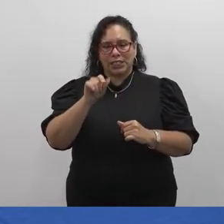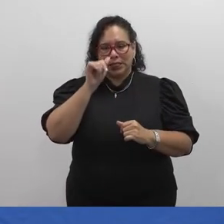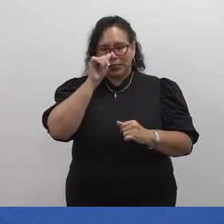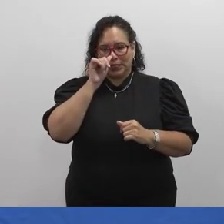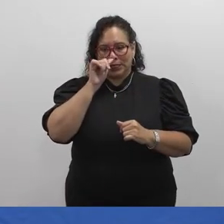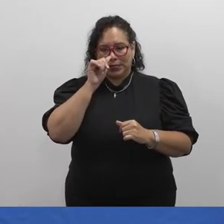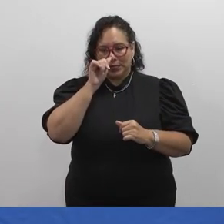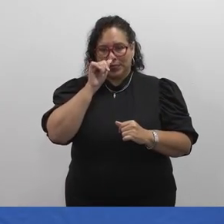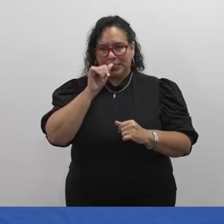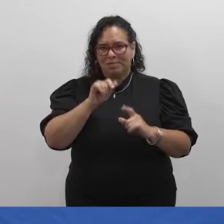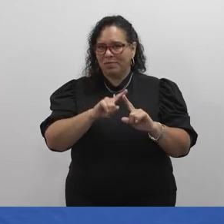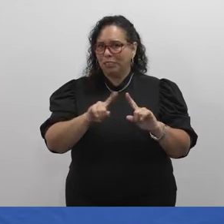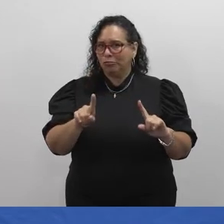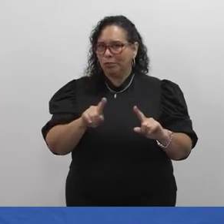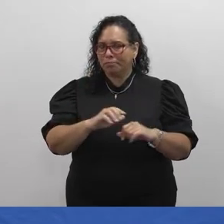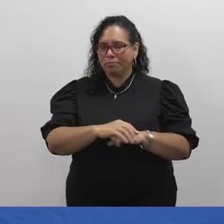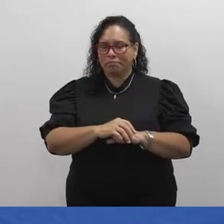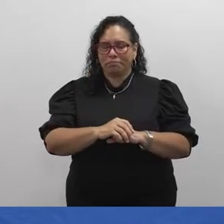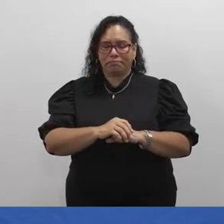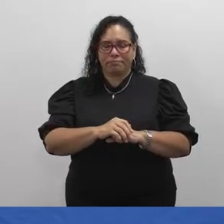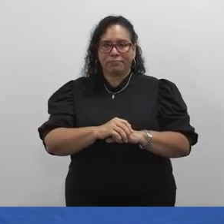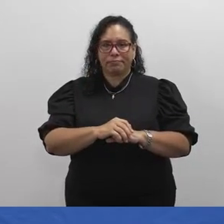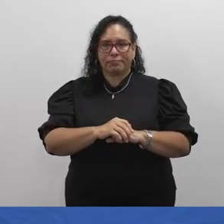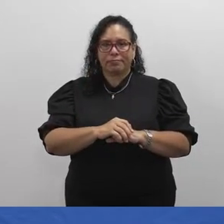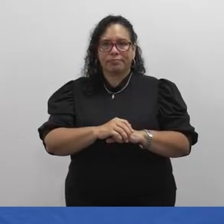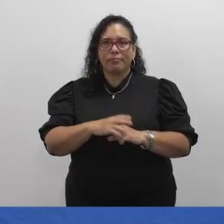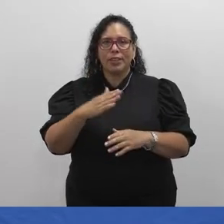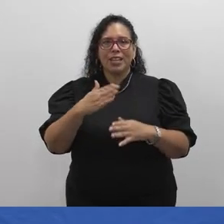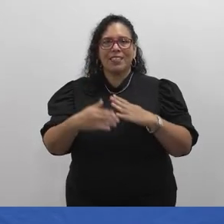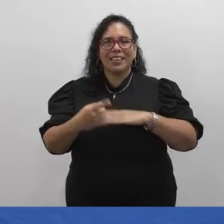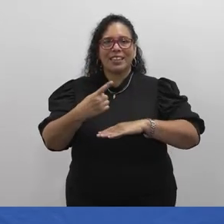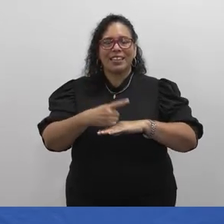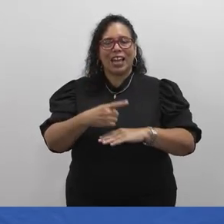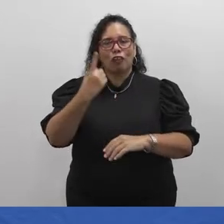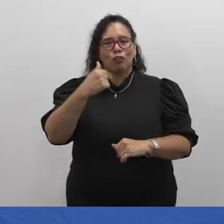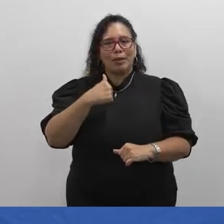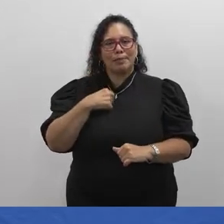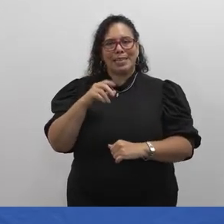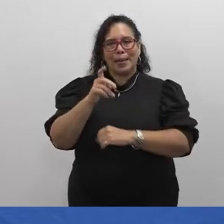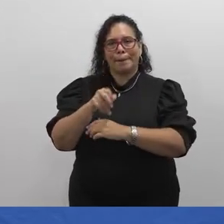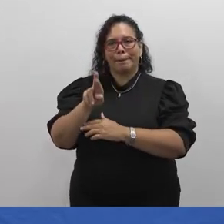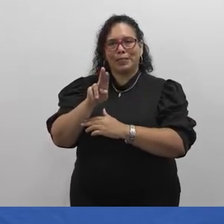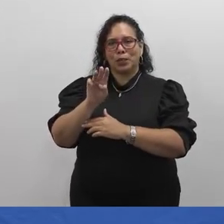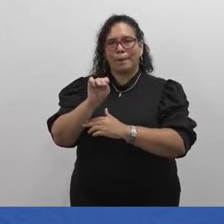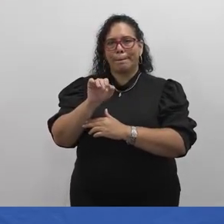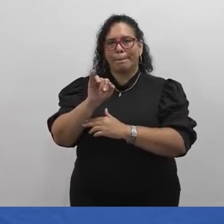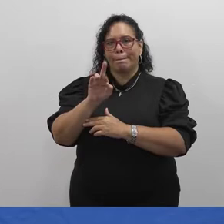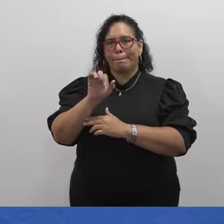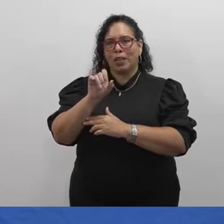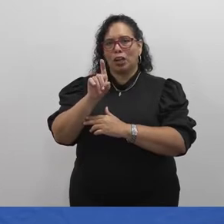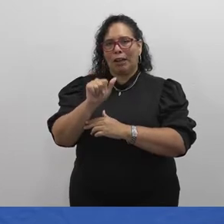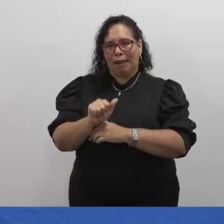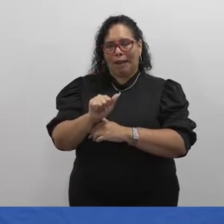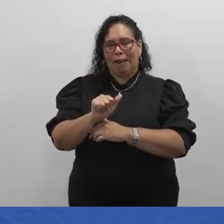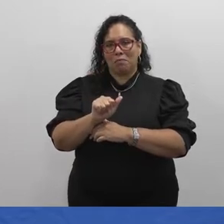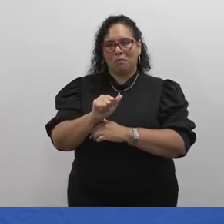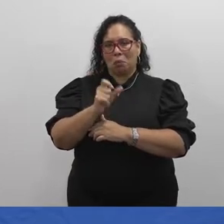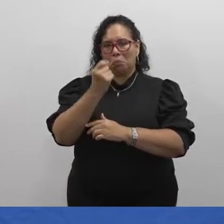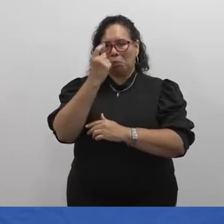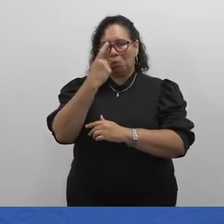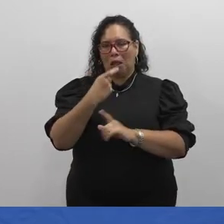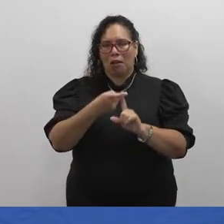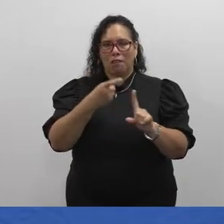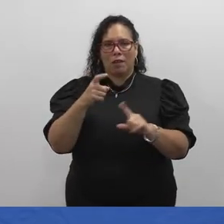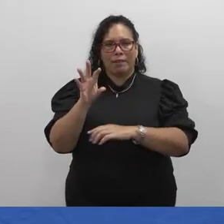slightly different here. At the end of the day, for me, Mr. Miranda, what I'm hearing from the facilities master plan and from